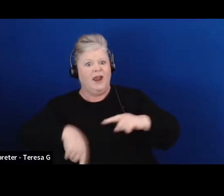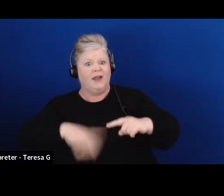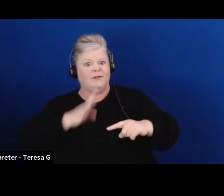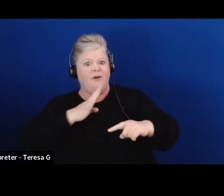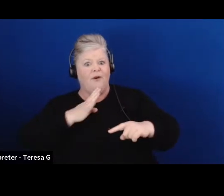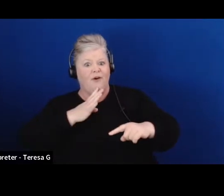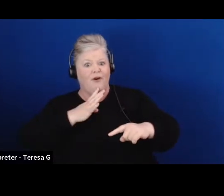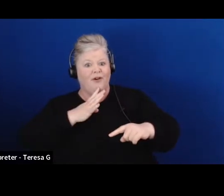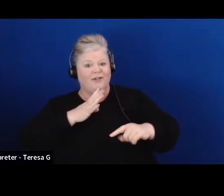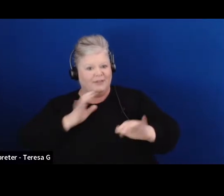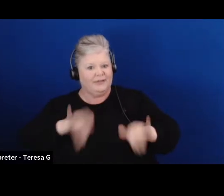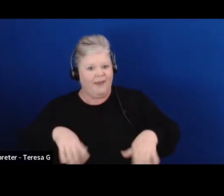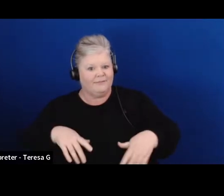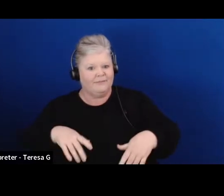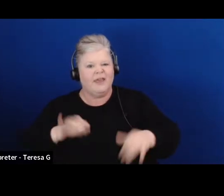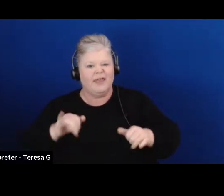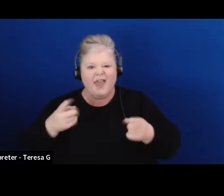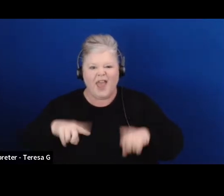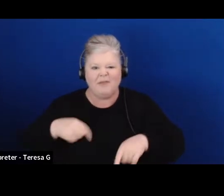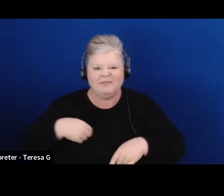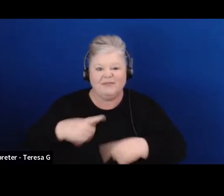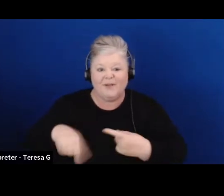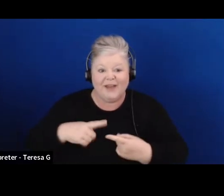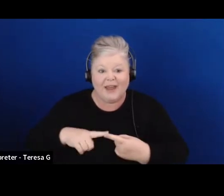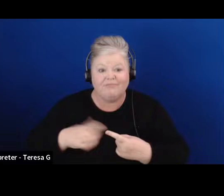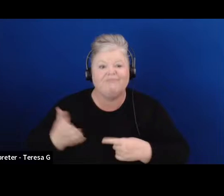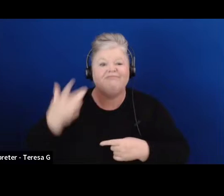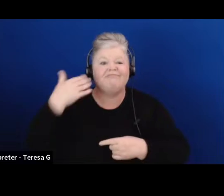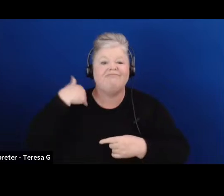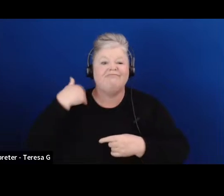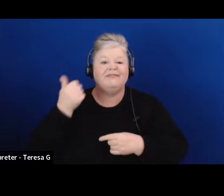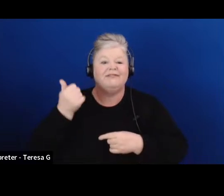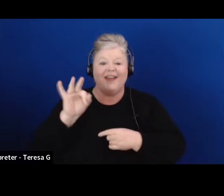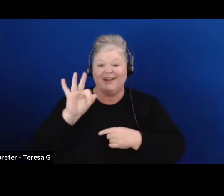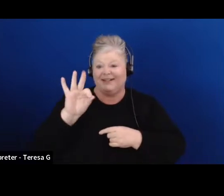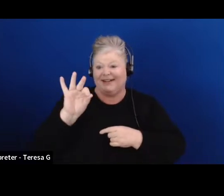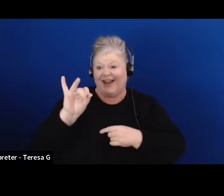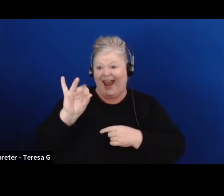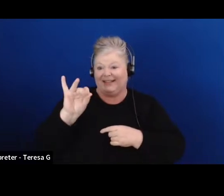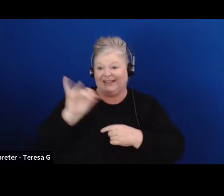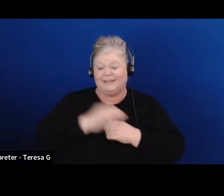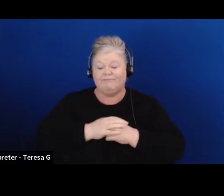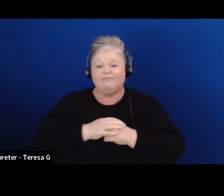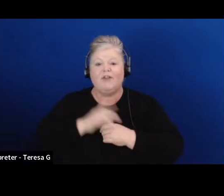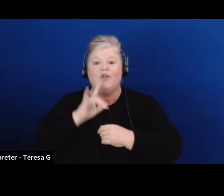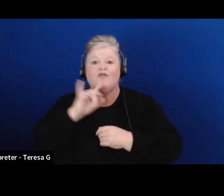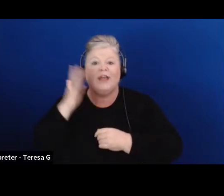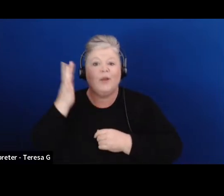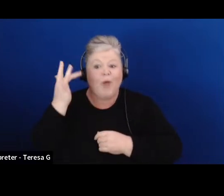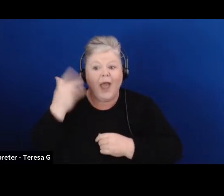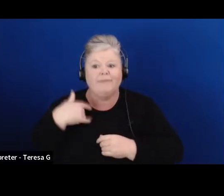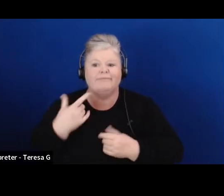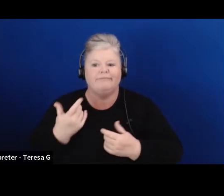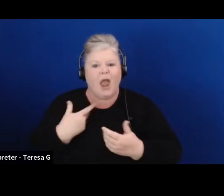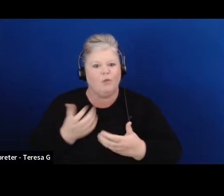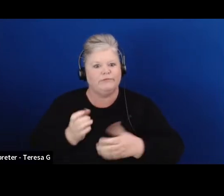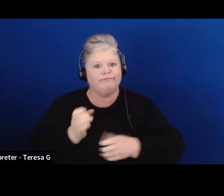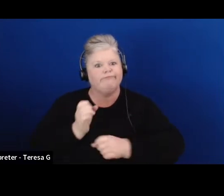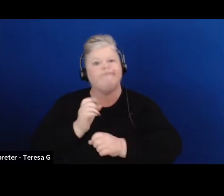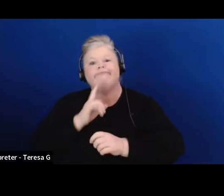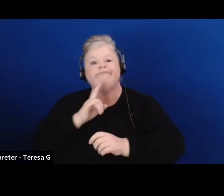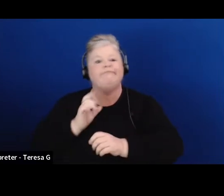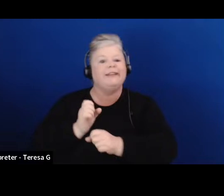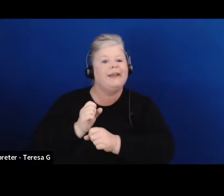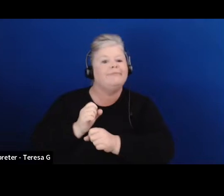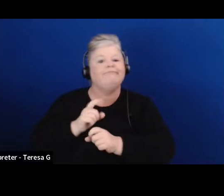That happened to me in the 1990s. I was preparing population estimates for the cities and towns